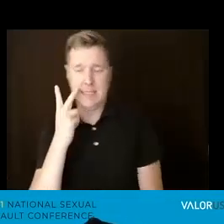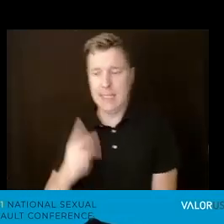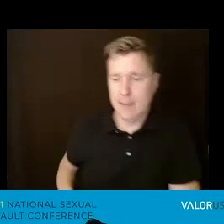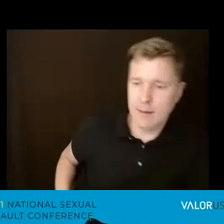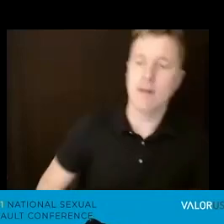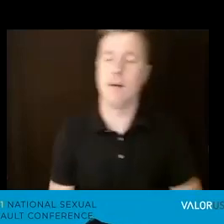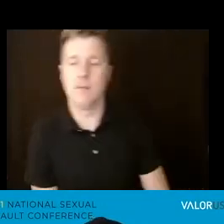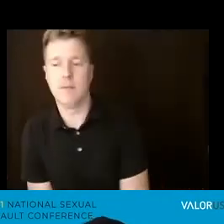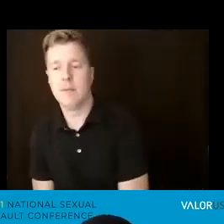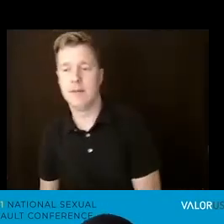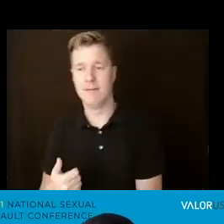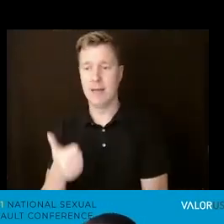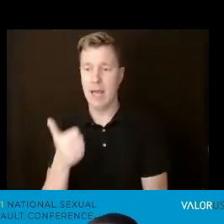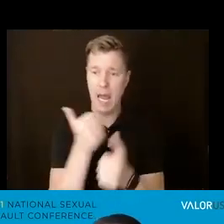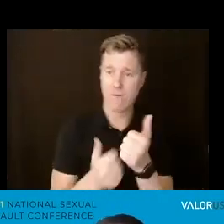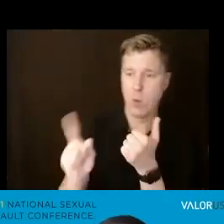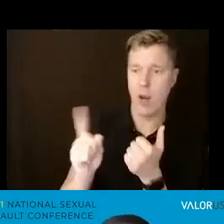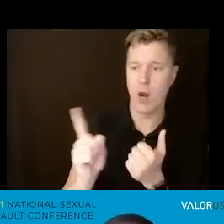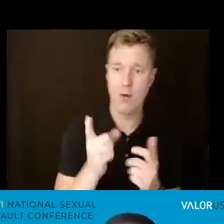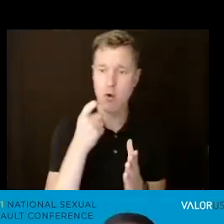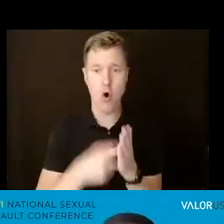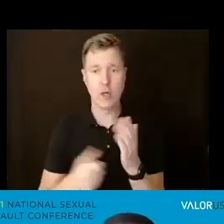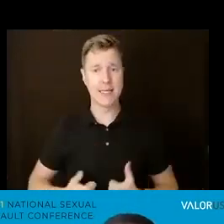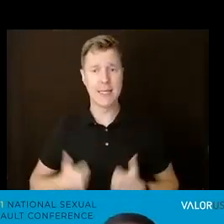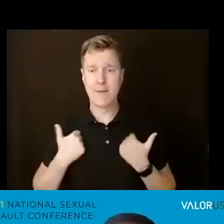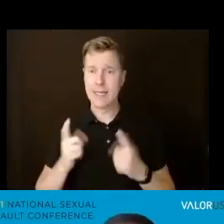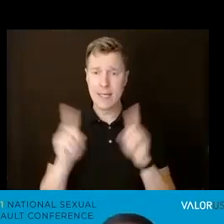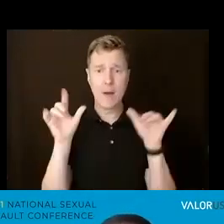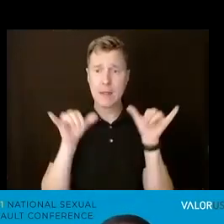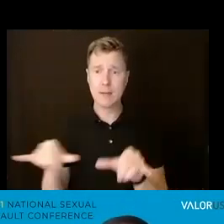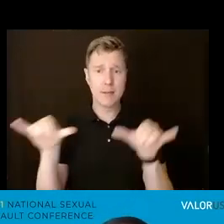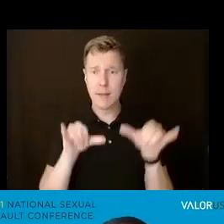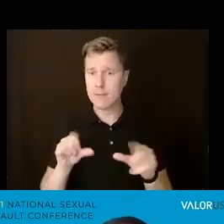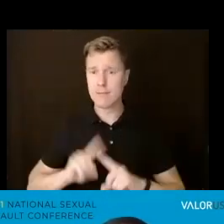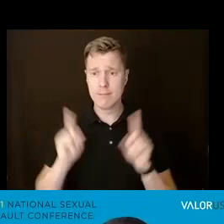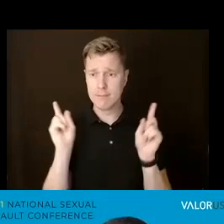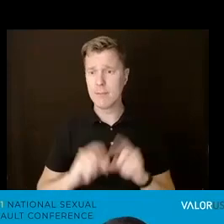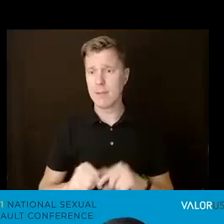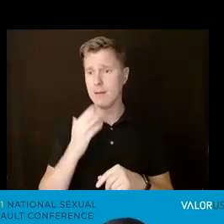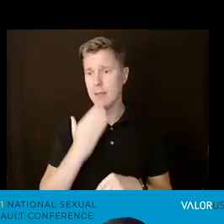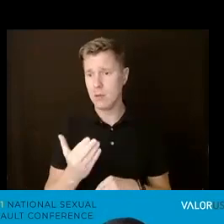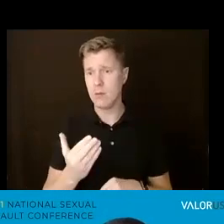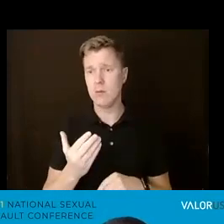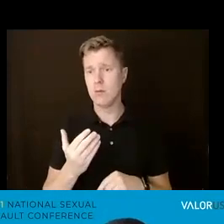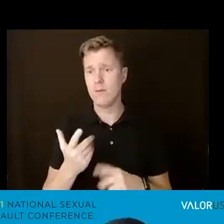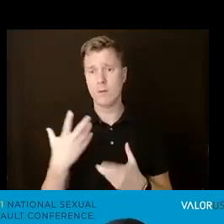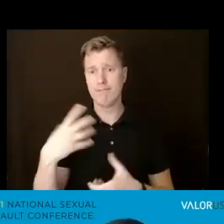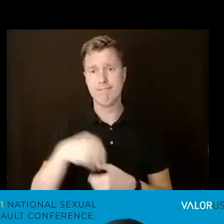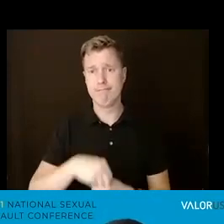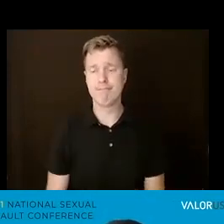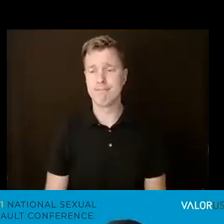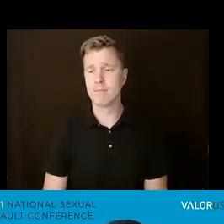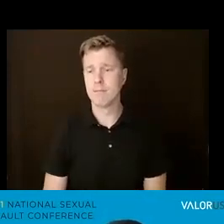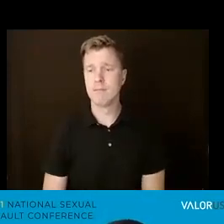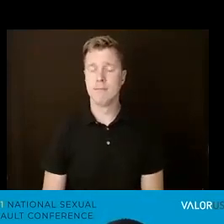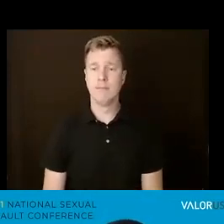every part of the country. Of course, the cost of living is different. The standards are a little bit different, but thank you so much for participating. Oh, excuse me,